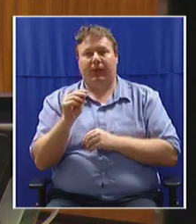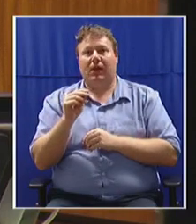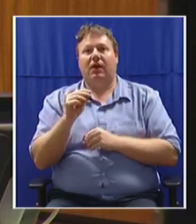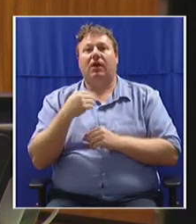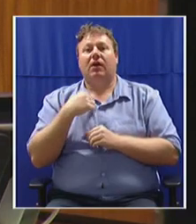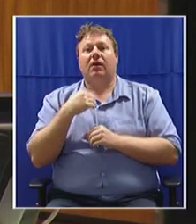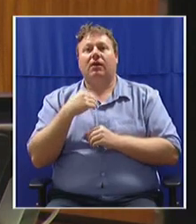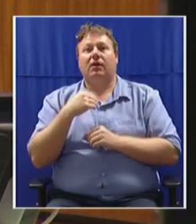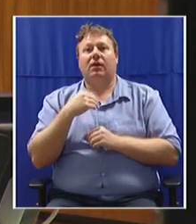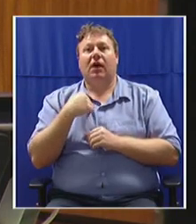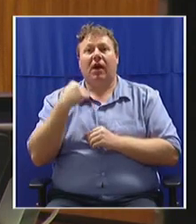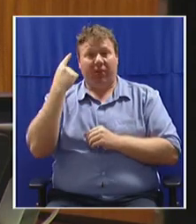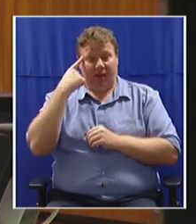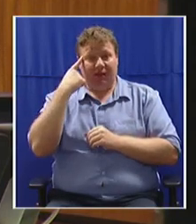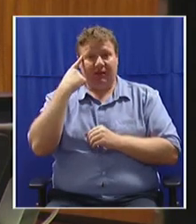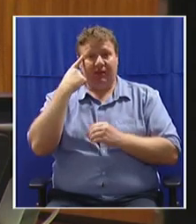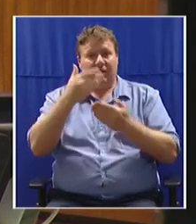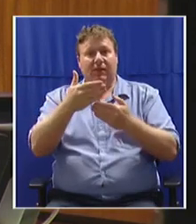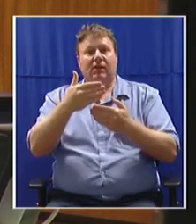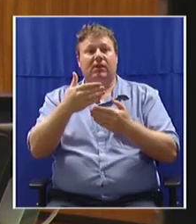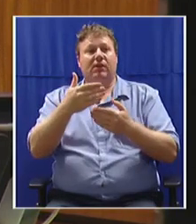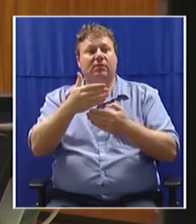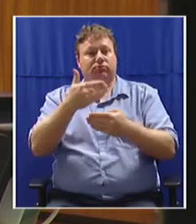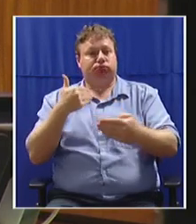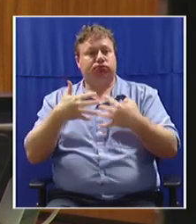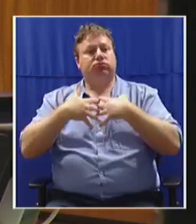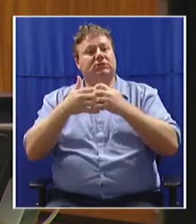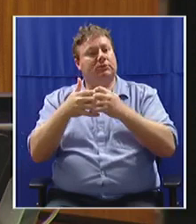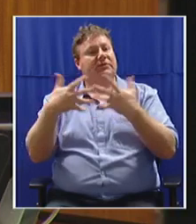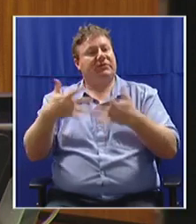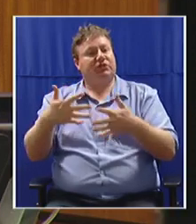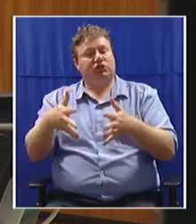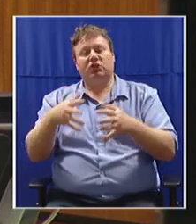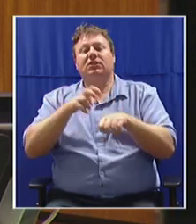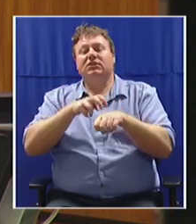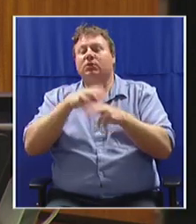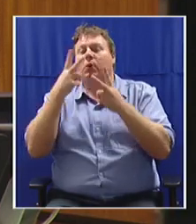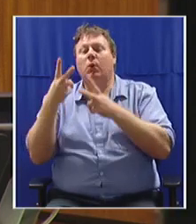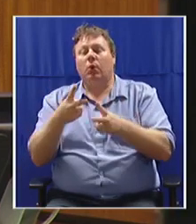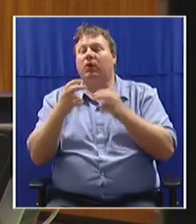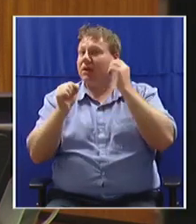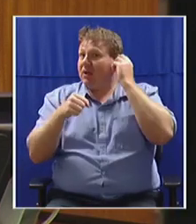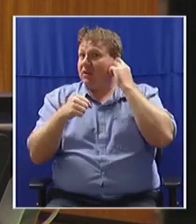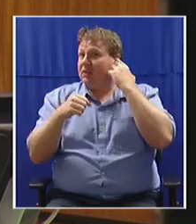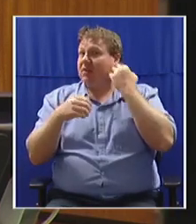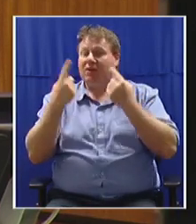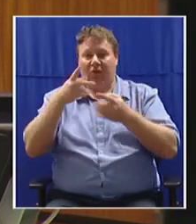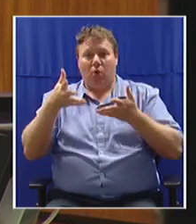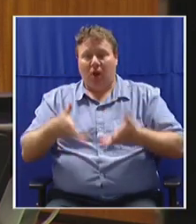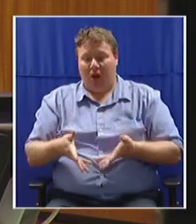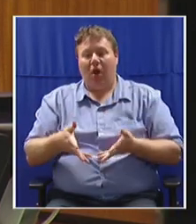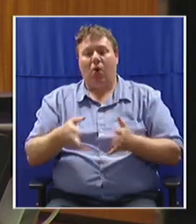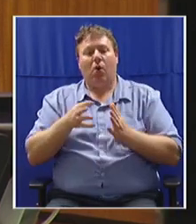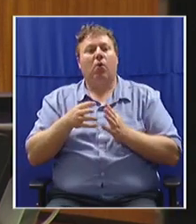think that the precedence you are referring to is something that I will look at. But for now, I will rule that that